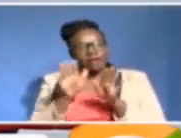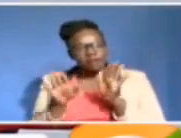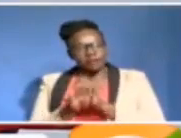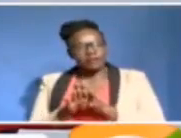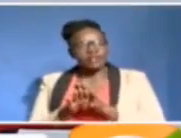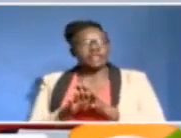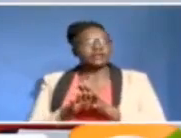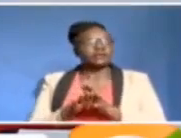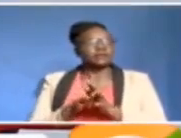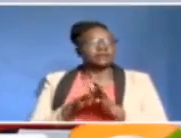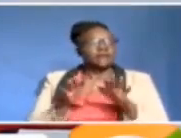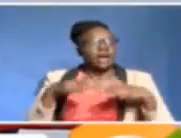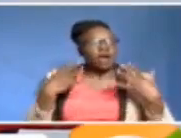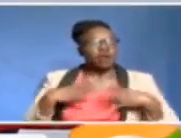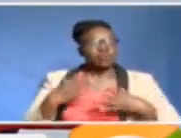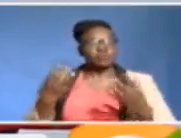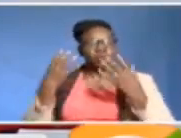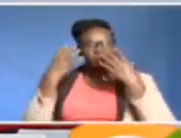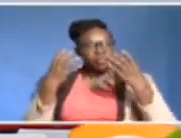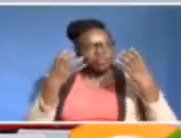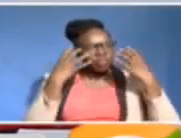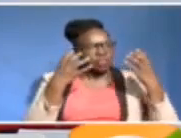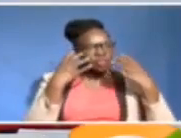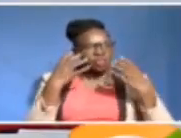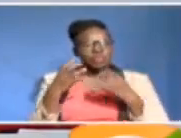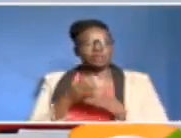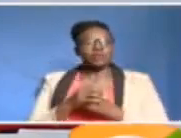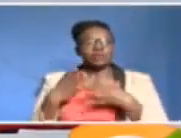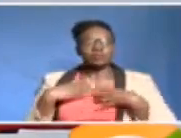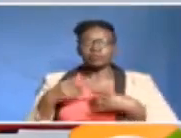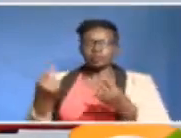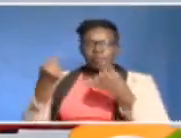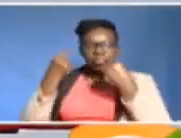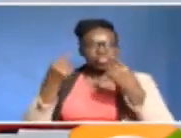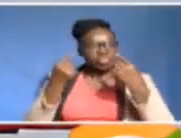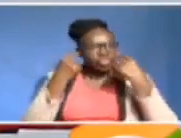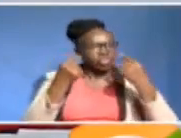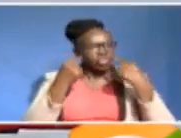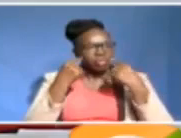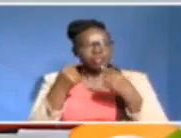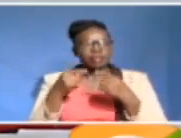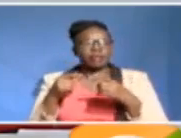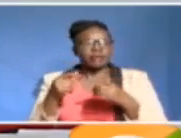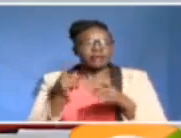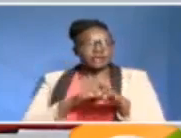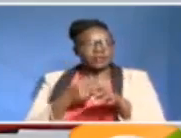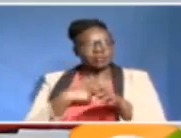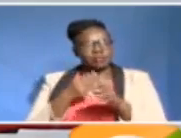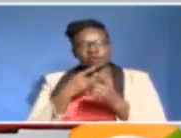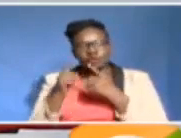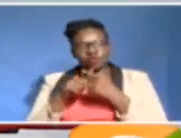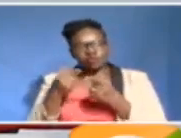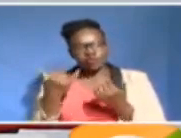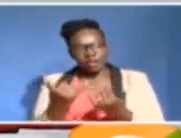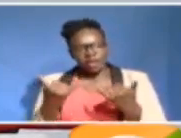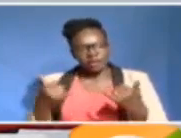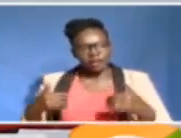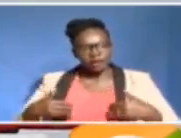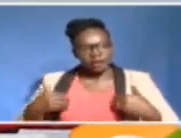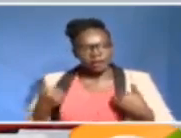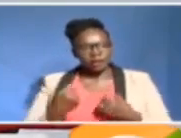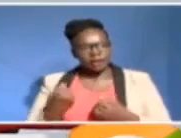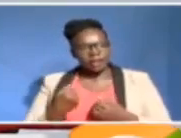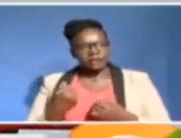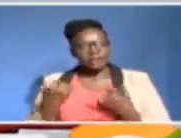saw how I was being bashed by the community for being who I am, for coming out and talking to young girls. Yeah. Because right now I'm taking care of